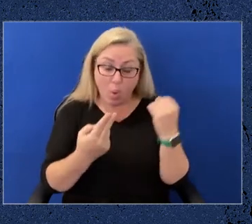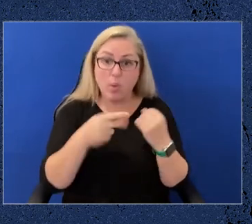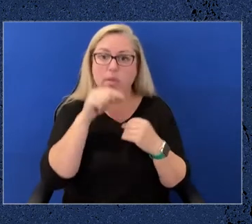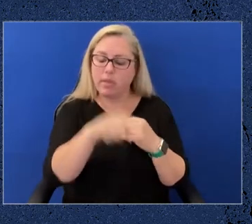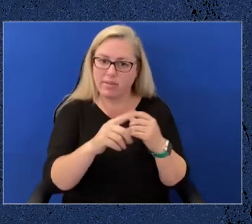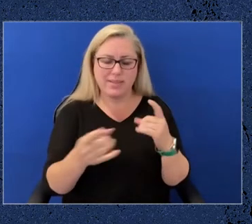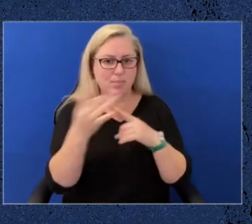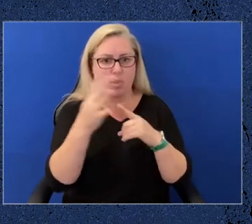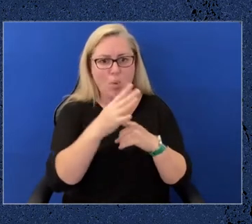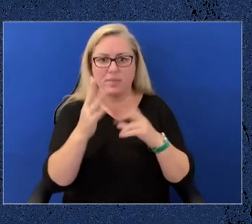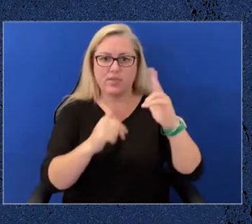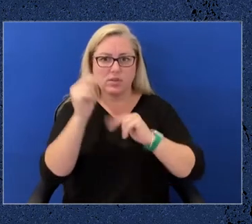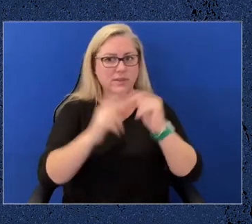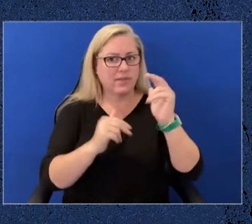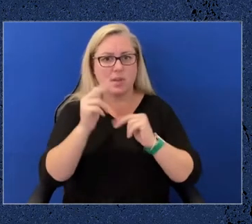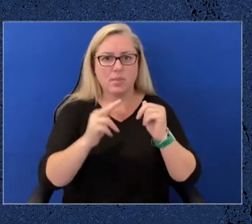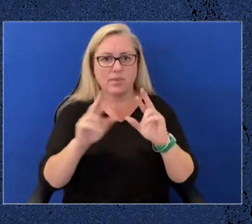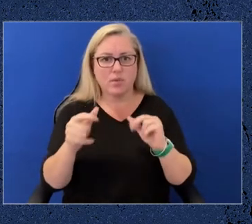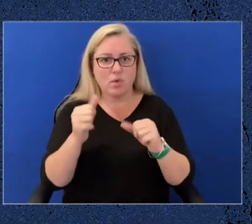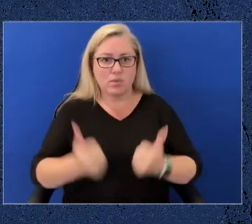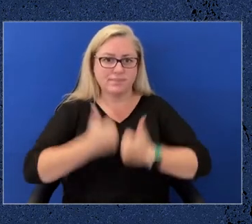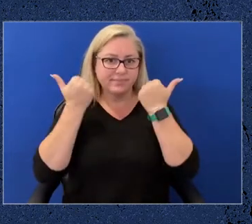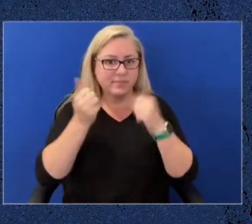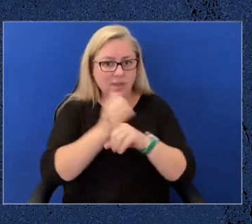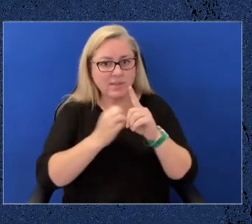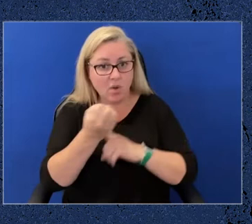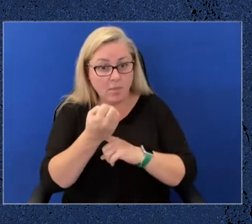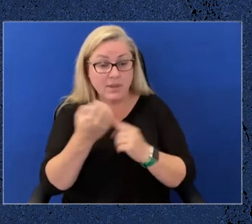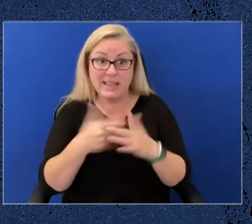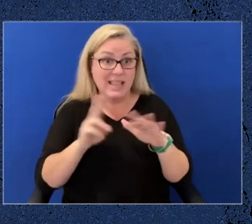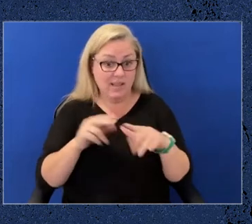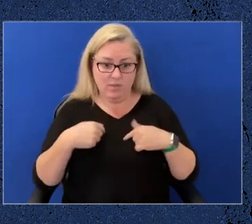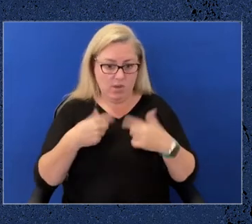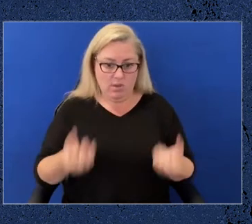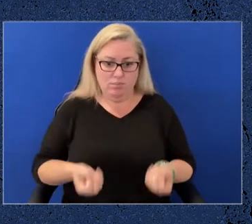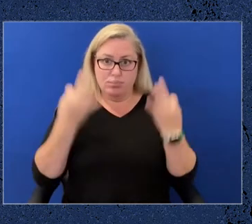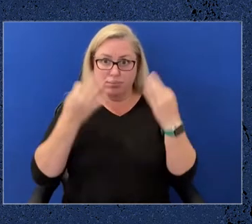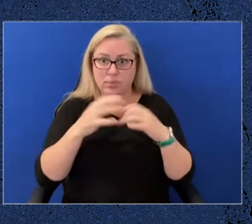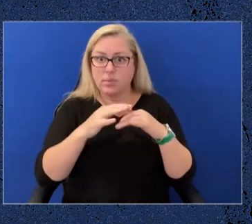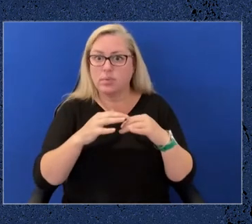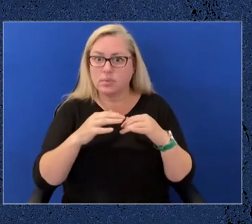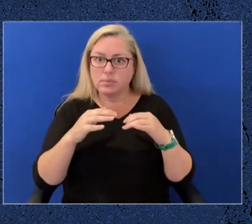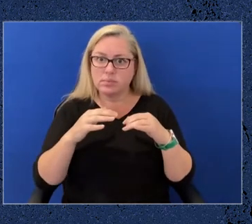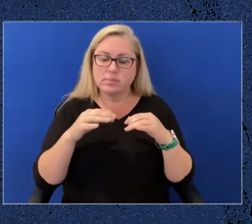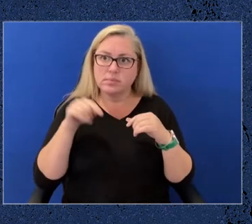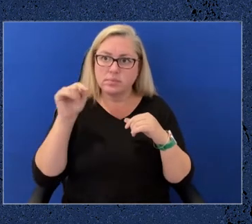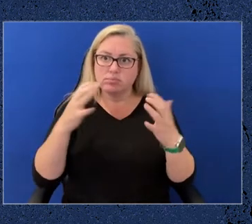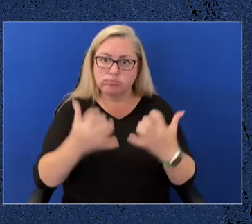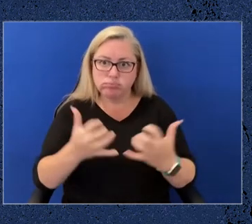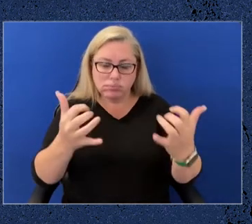enhancement of our environment, and to not have this forum like this one would further exacerbate